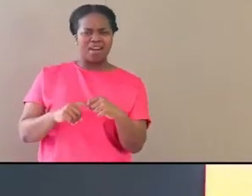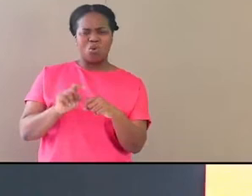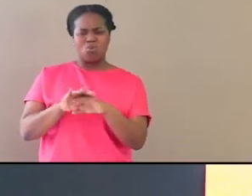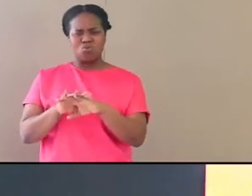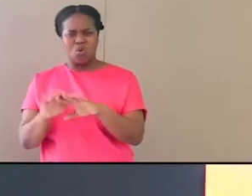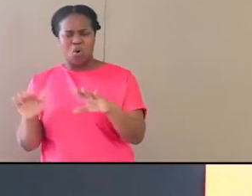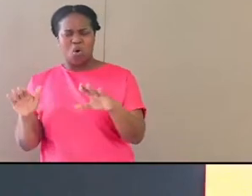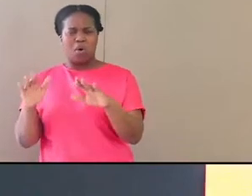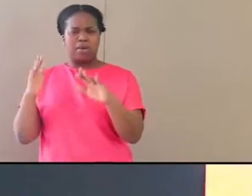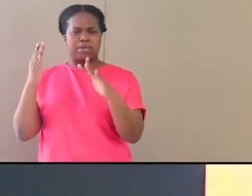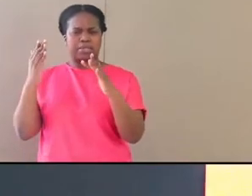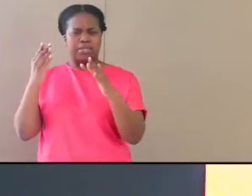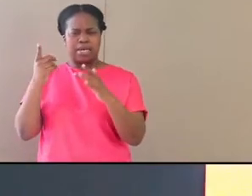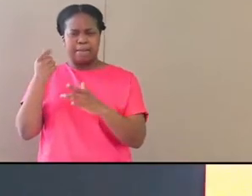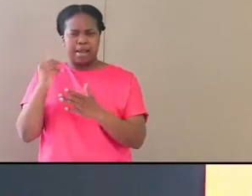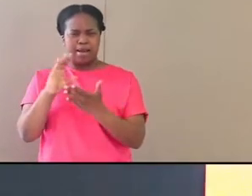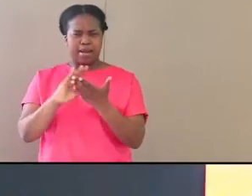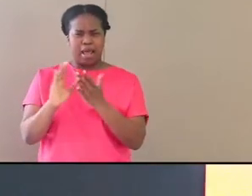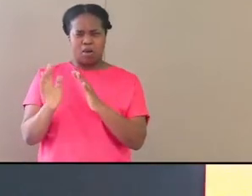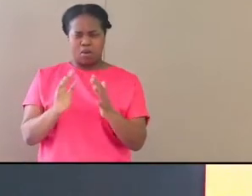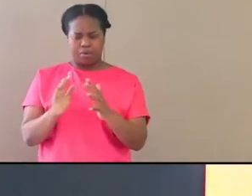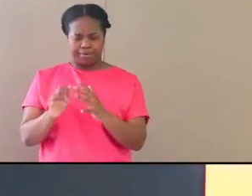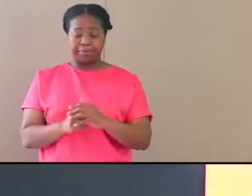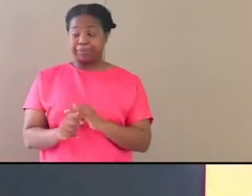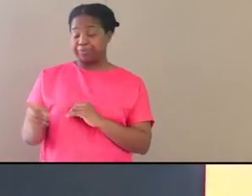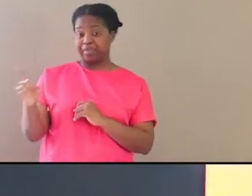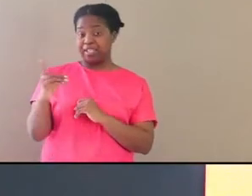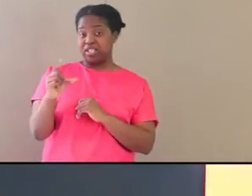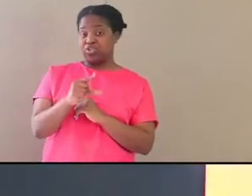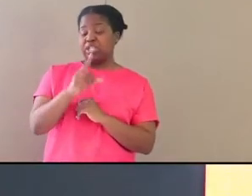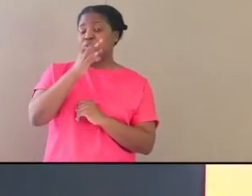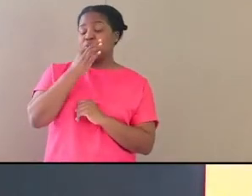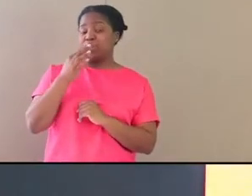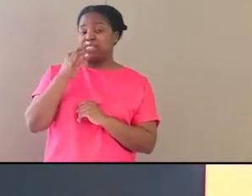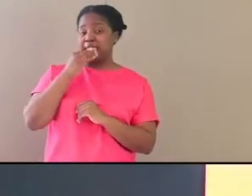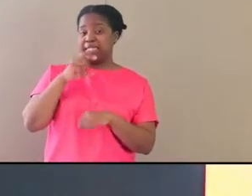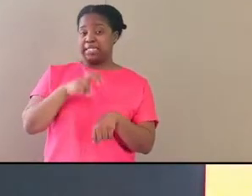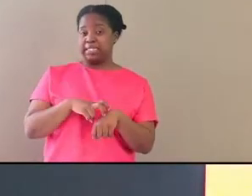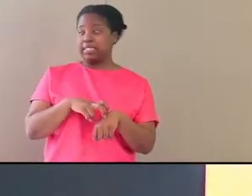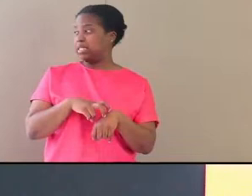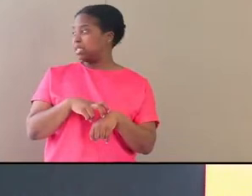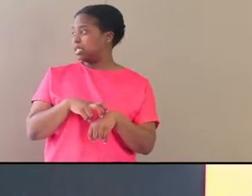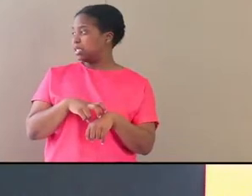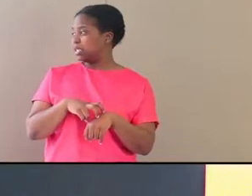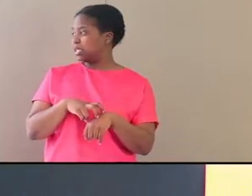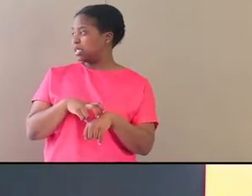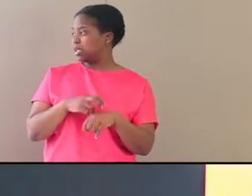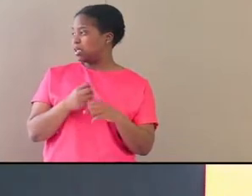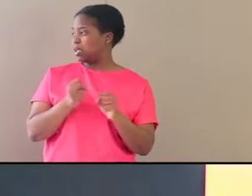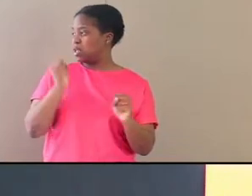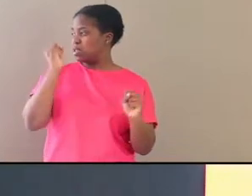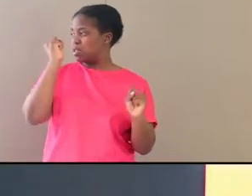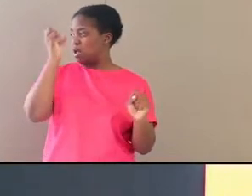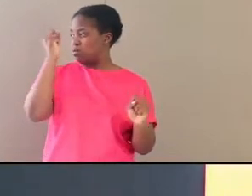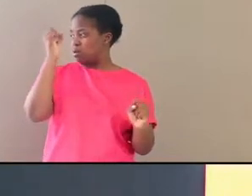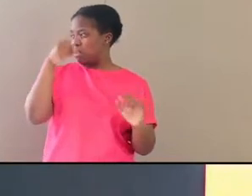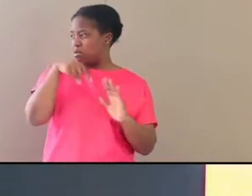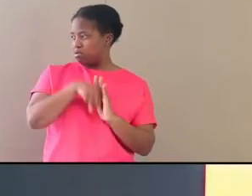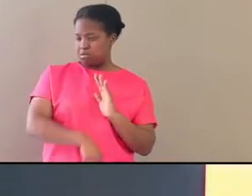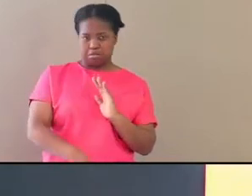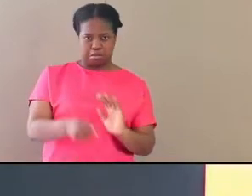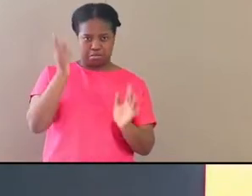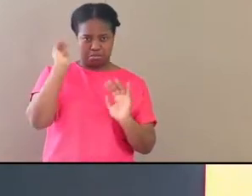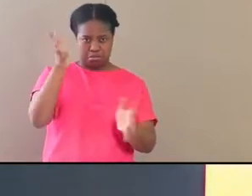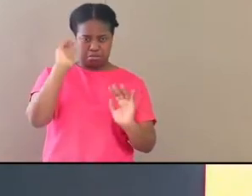that is required. DG said we need to not say too many words, but